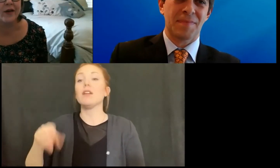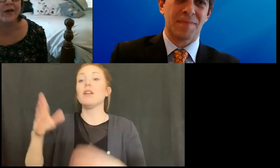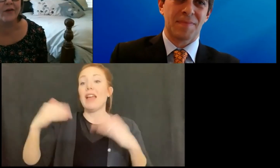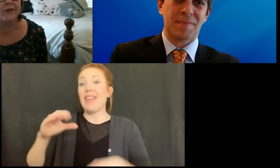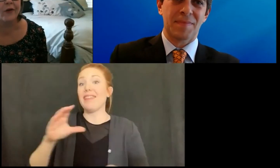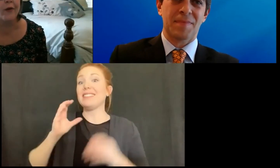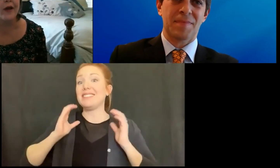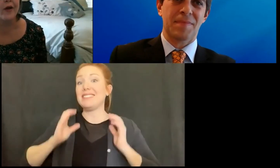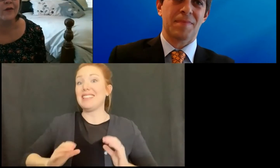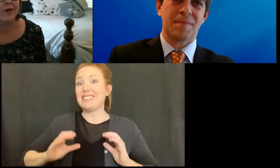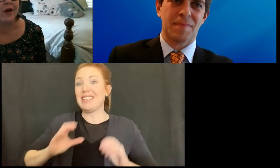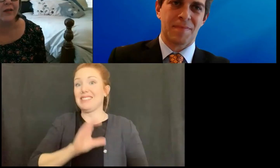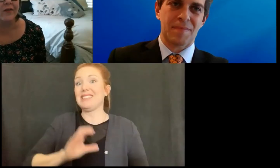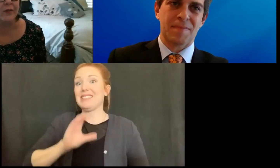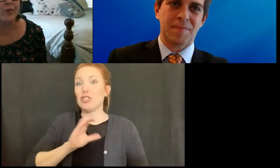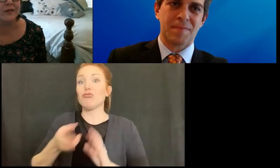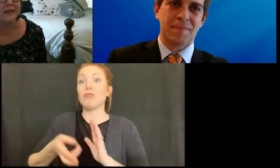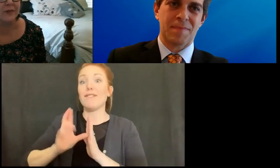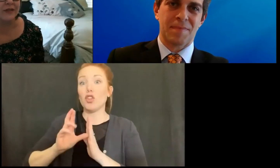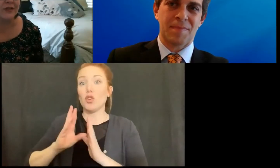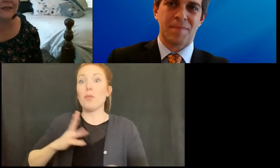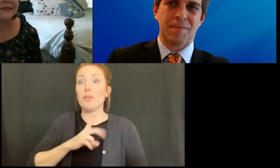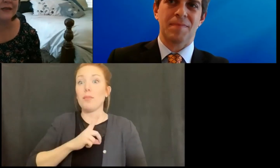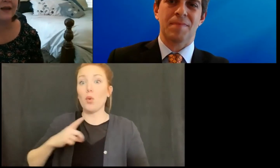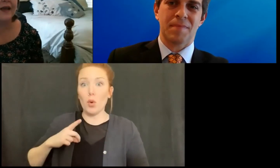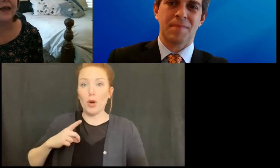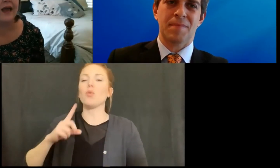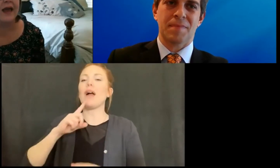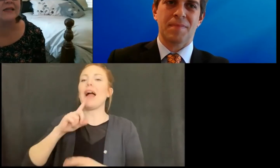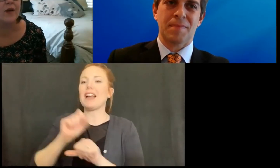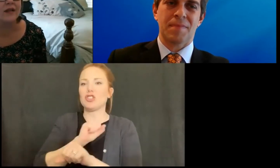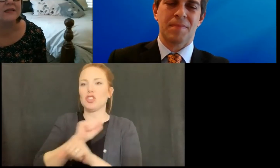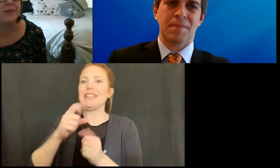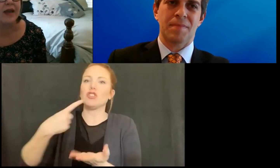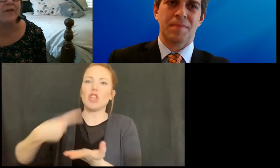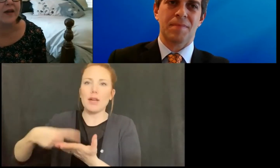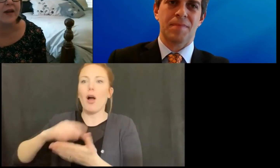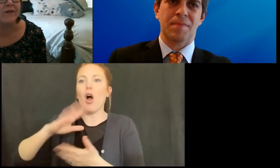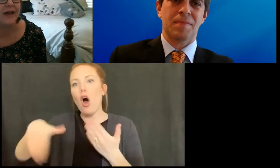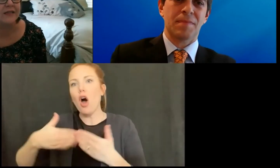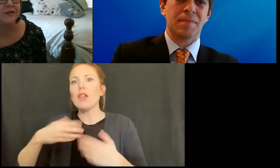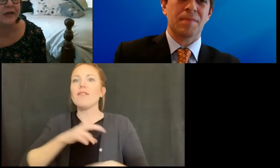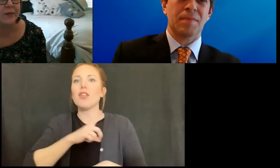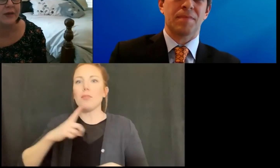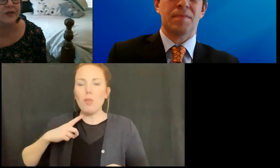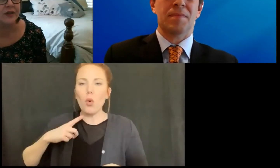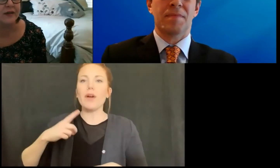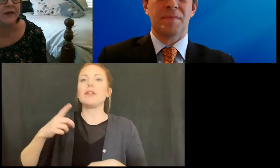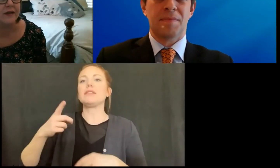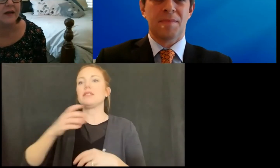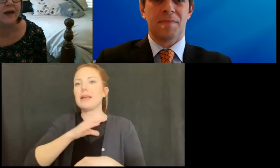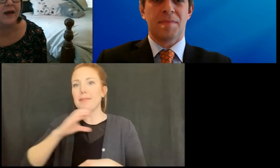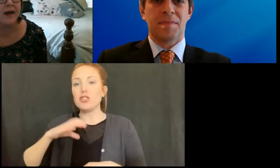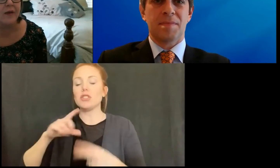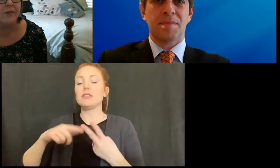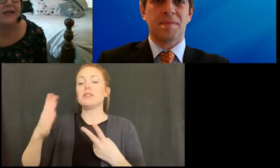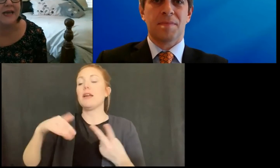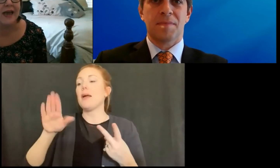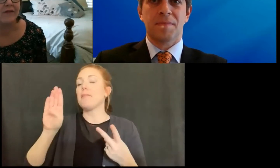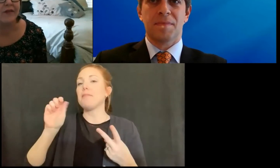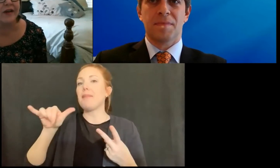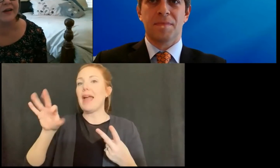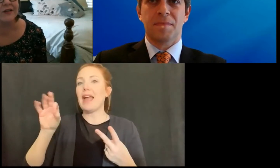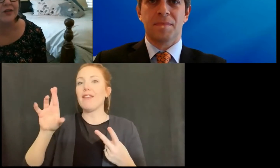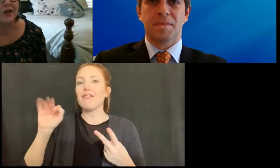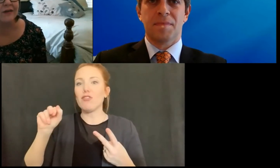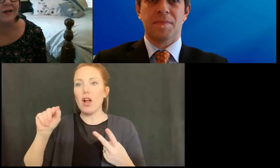actually going over all of the boards and commissions, as well as the Bayfront Advisory Commission, because I